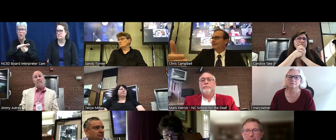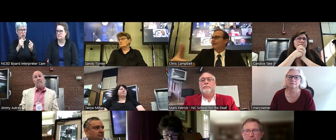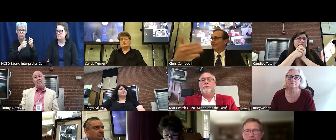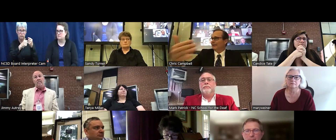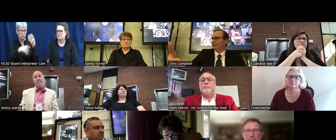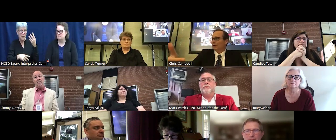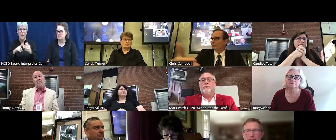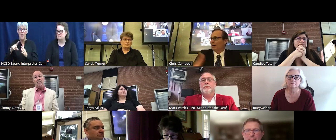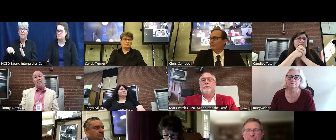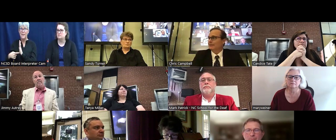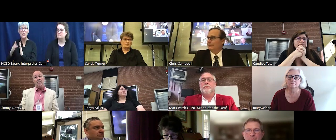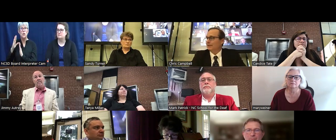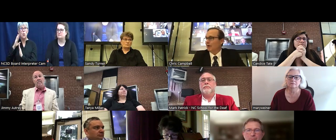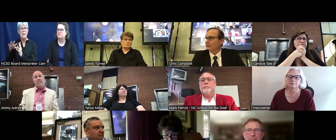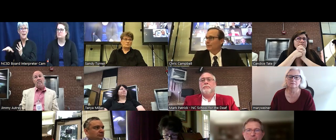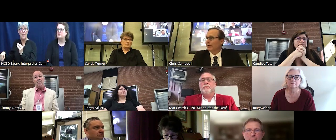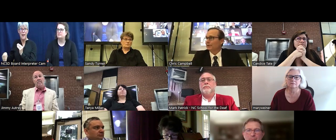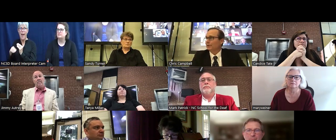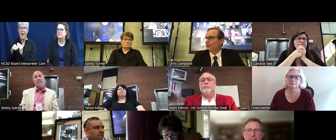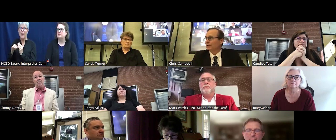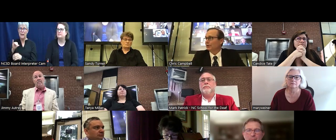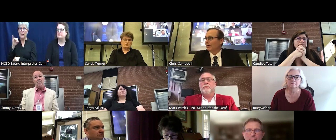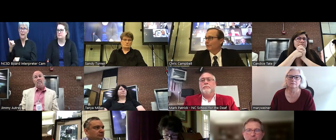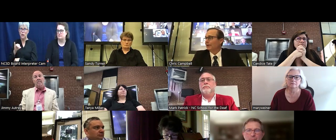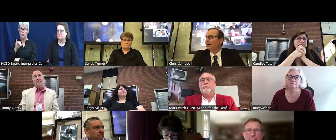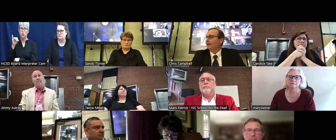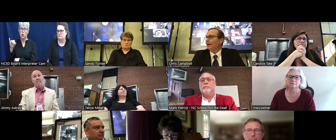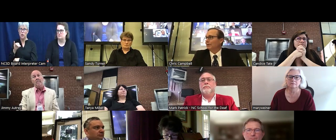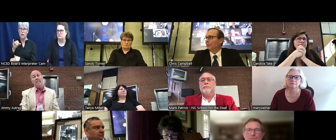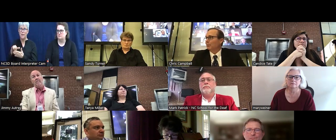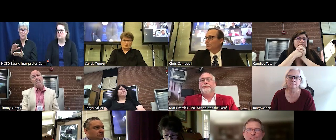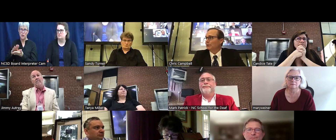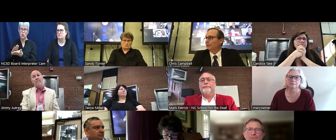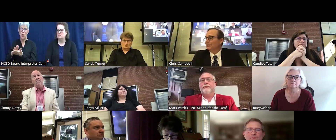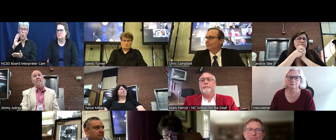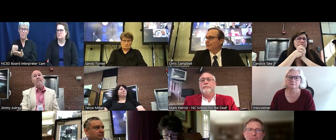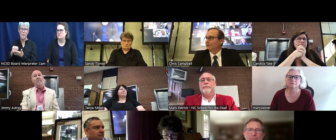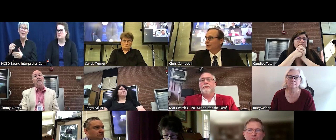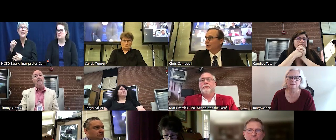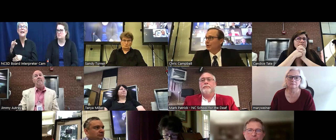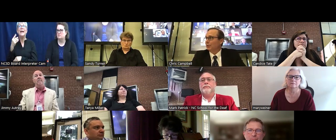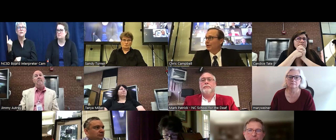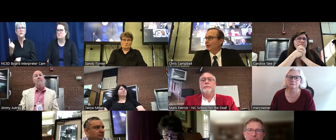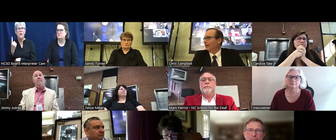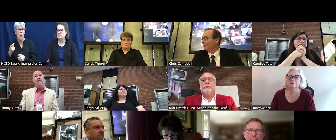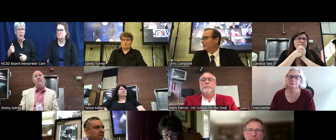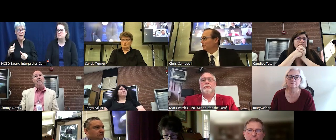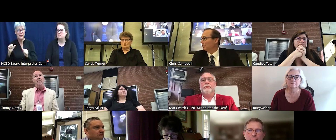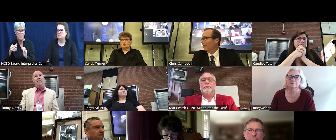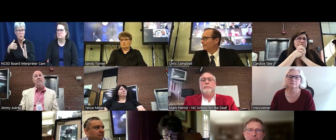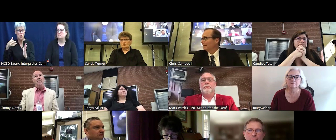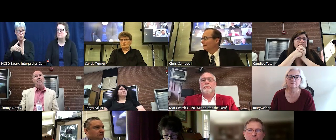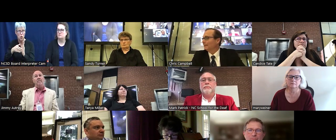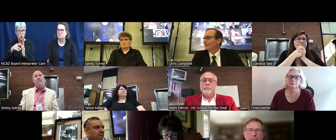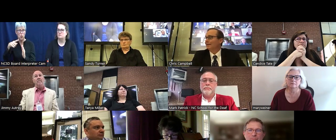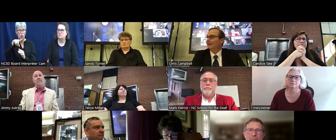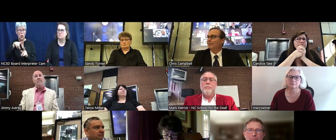added insurance policy to also make sure that you're covered if someone were to attempt to sue you in your individual